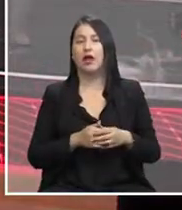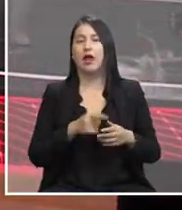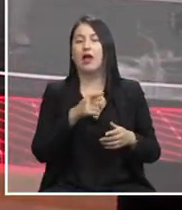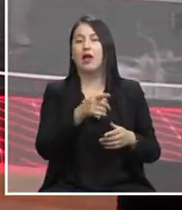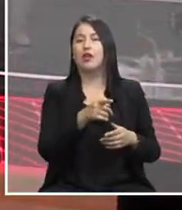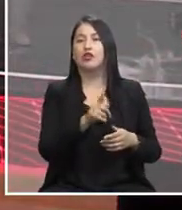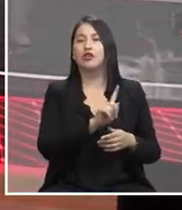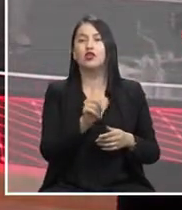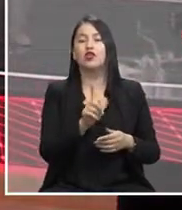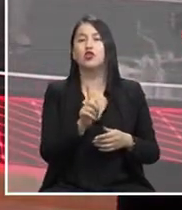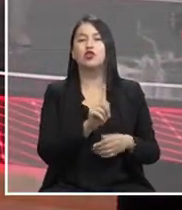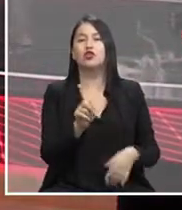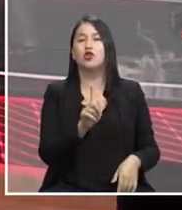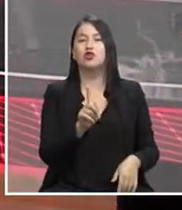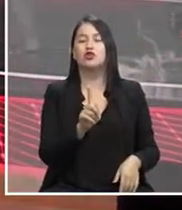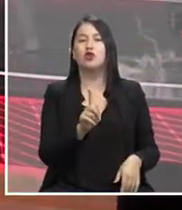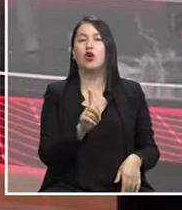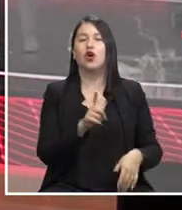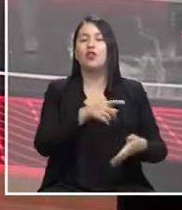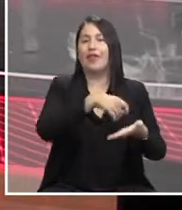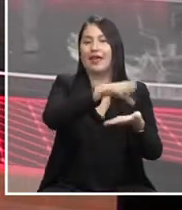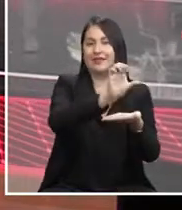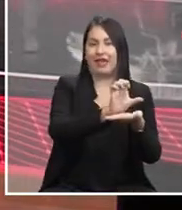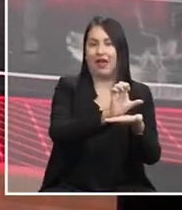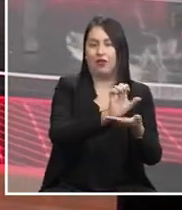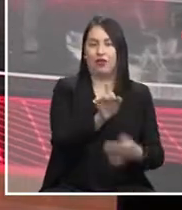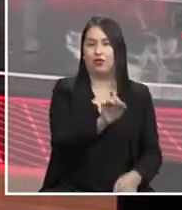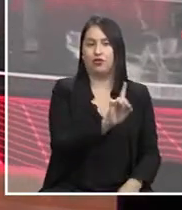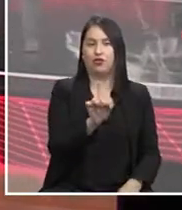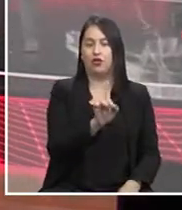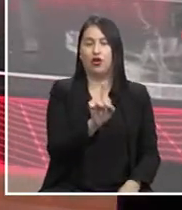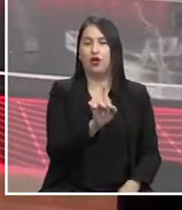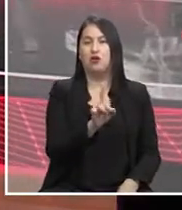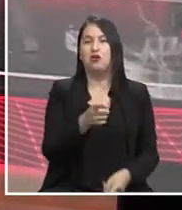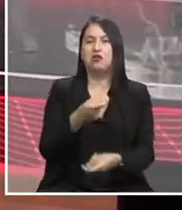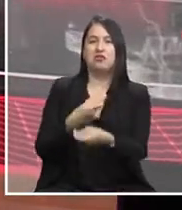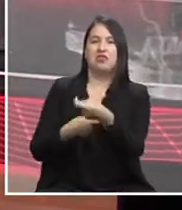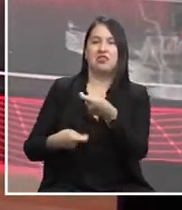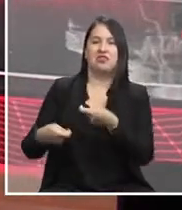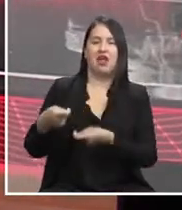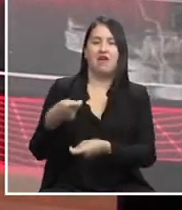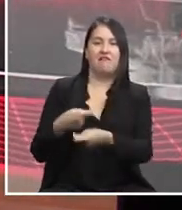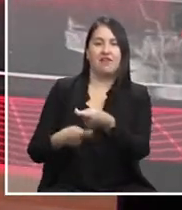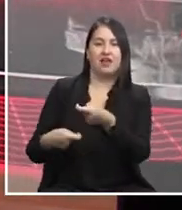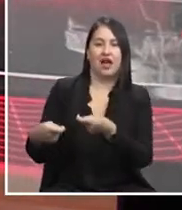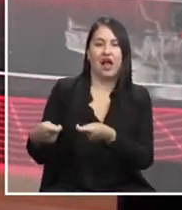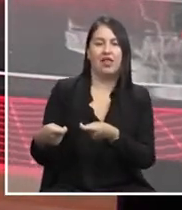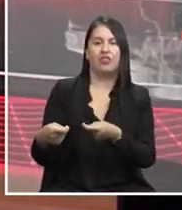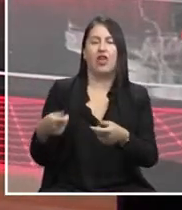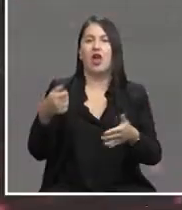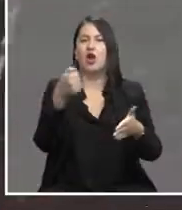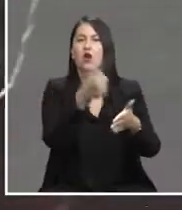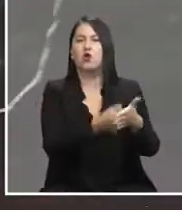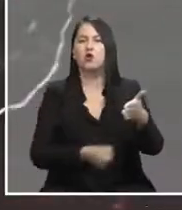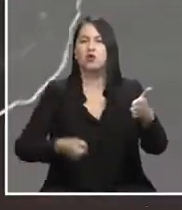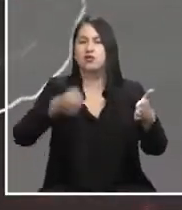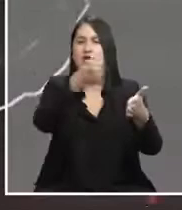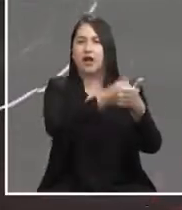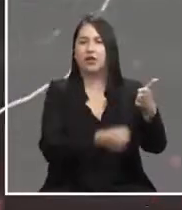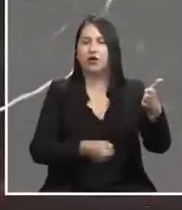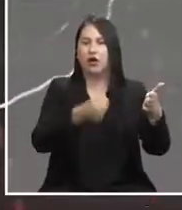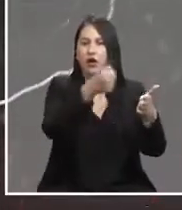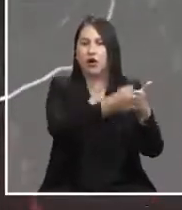There are both traffickers and fighters. There are more and more grey